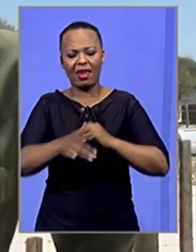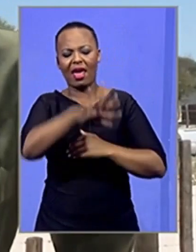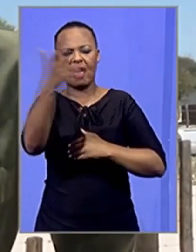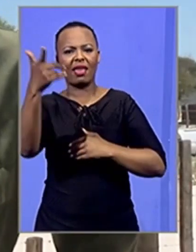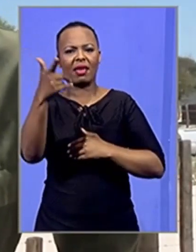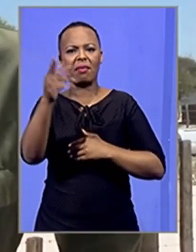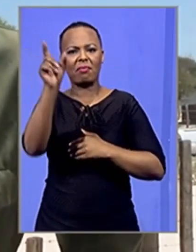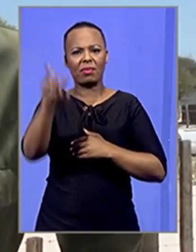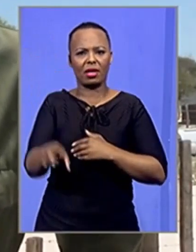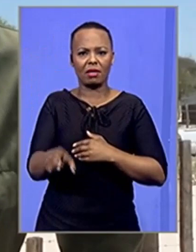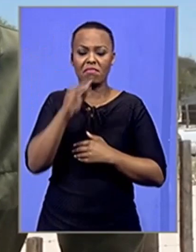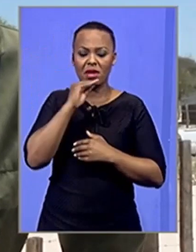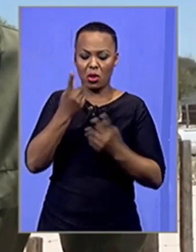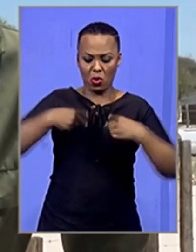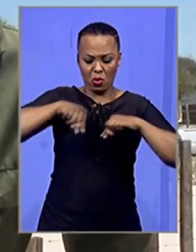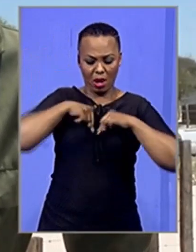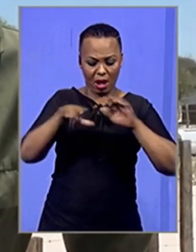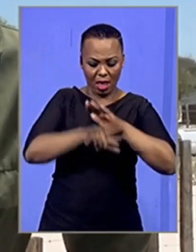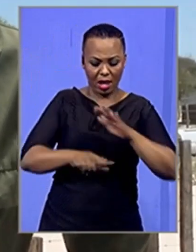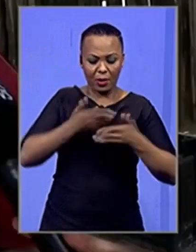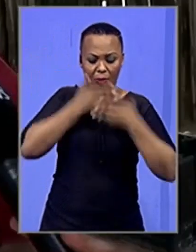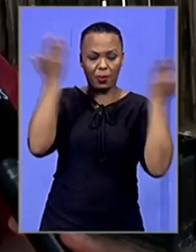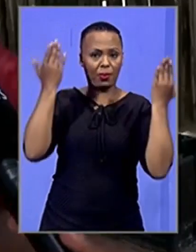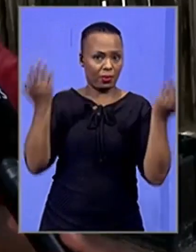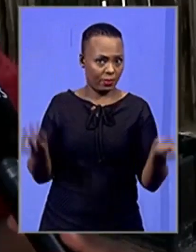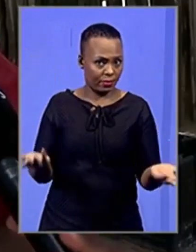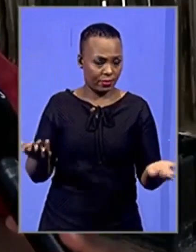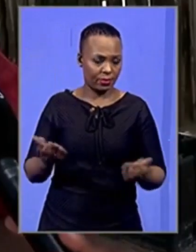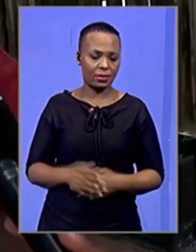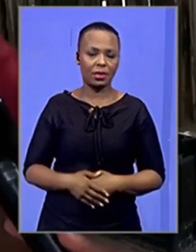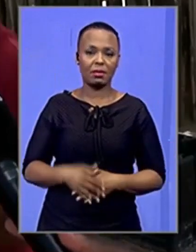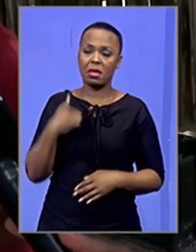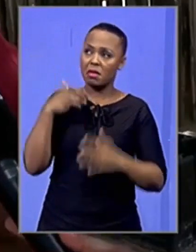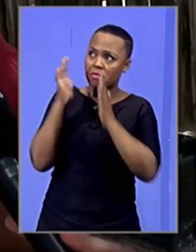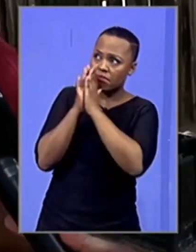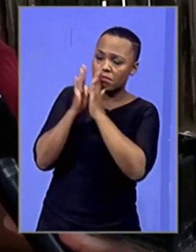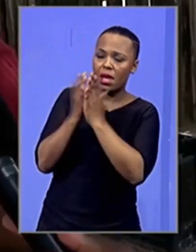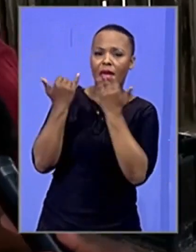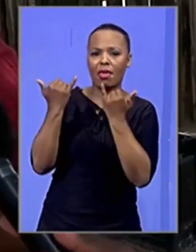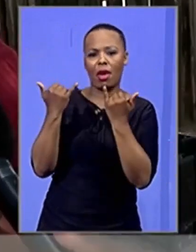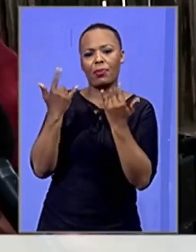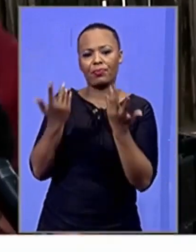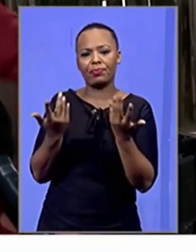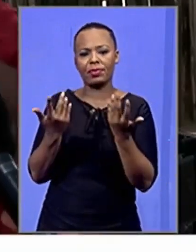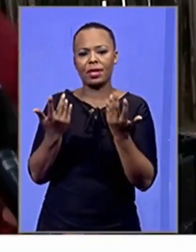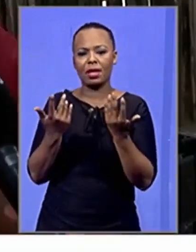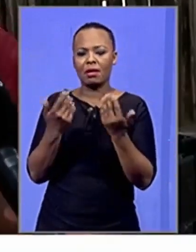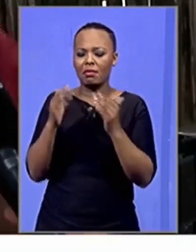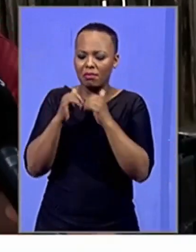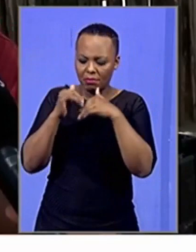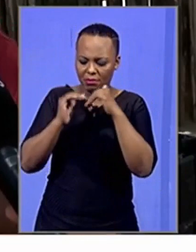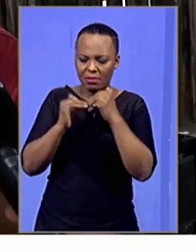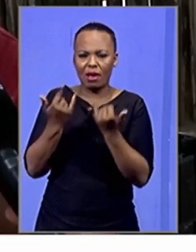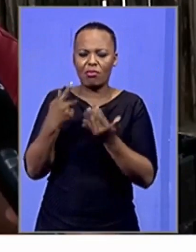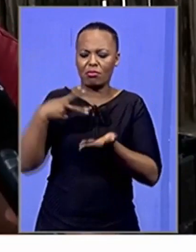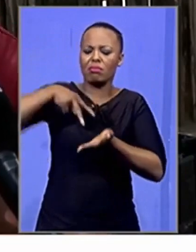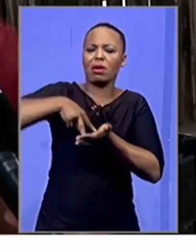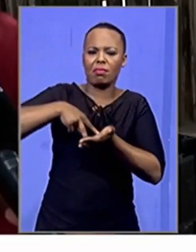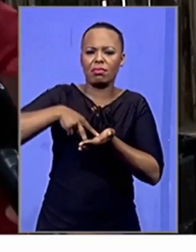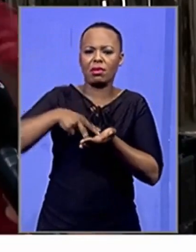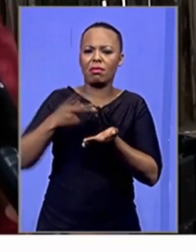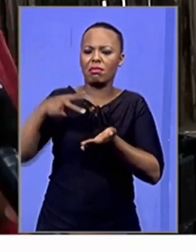ha gona lehatsi gore ka mantša mangwe ga rena lehatsi. Ya no ke kopela gore ka ke kolobang ka gone ke rema ka dinao le bongwana